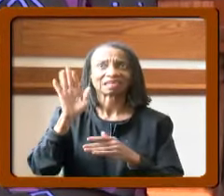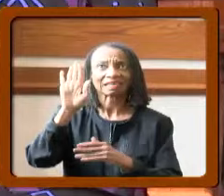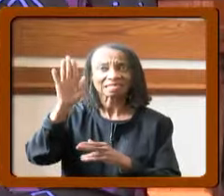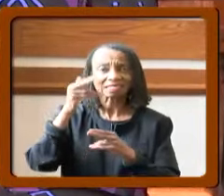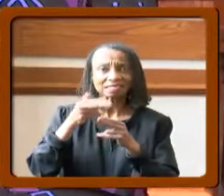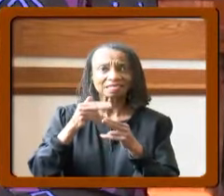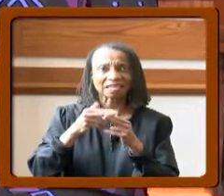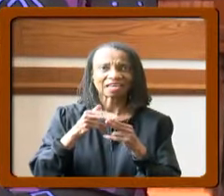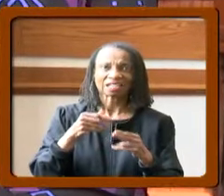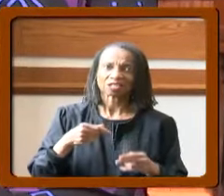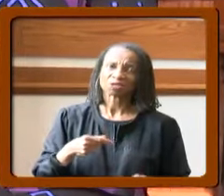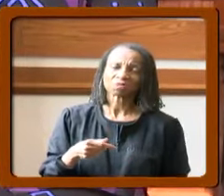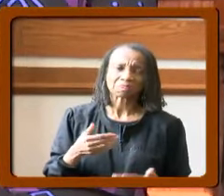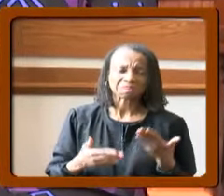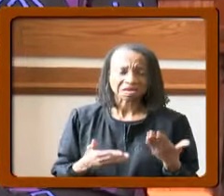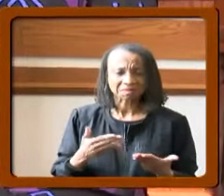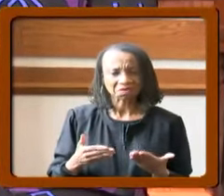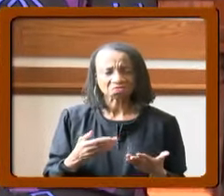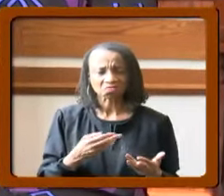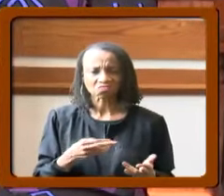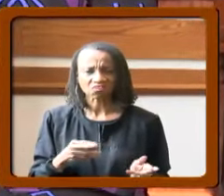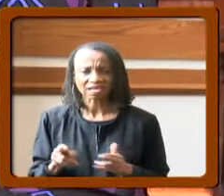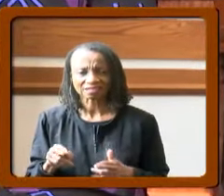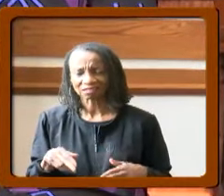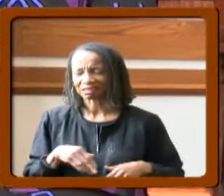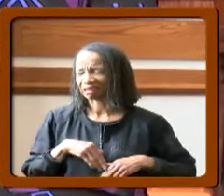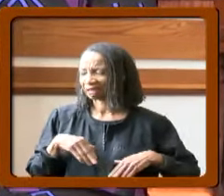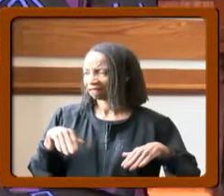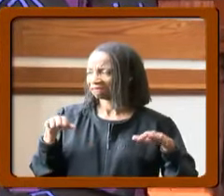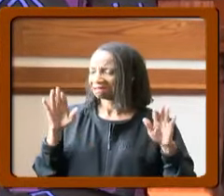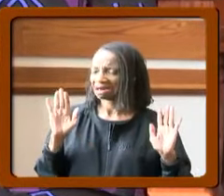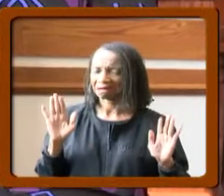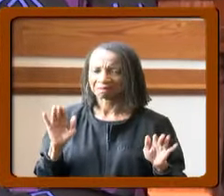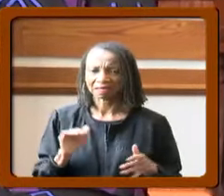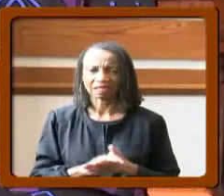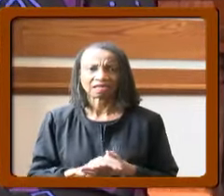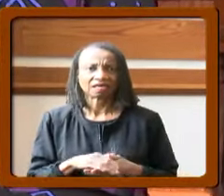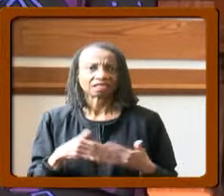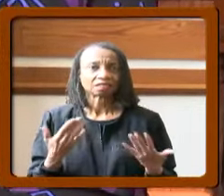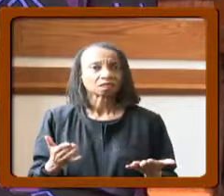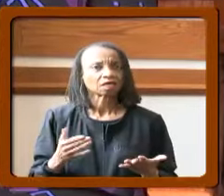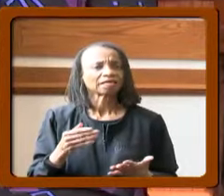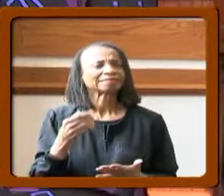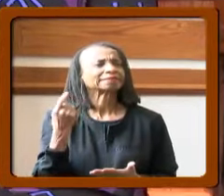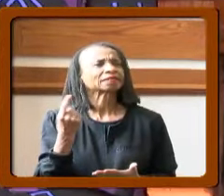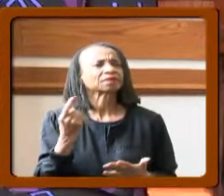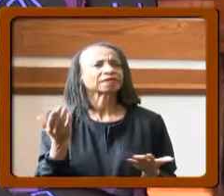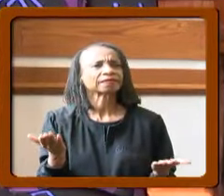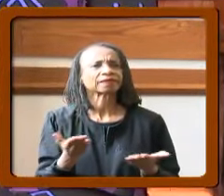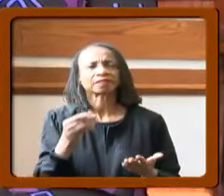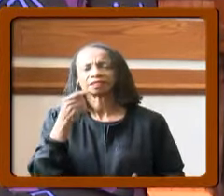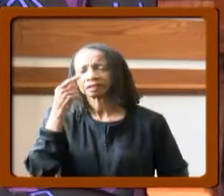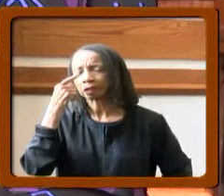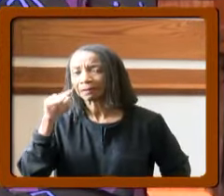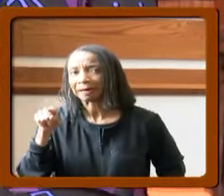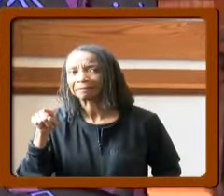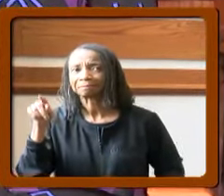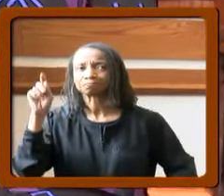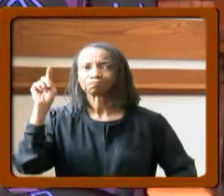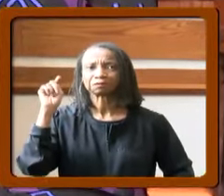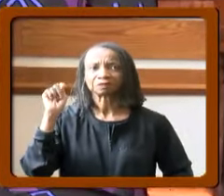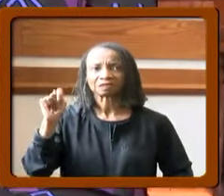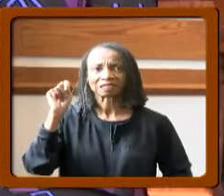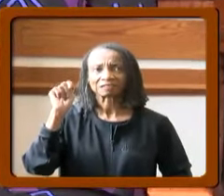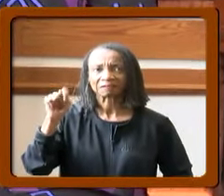about ready to give up on yourself, but is there anybody here who don't mind testifying to somebody who doesn't already